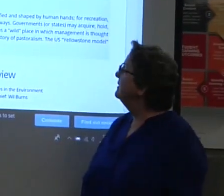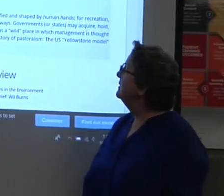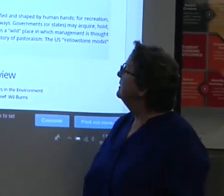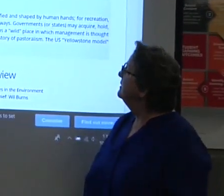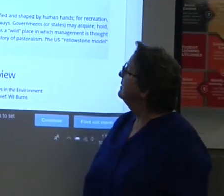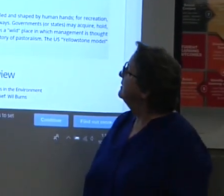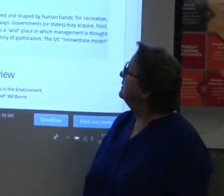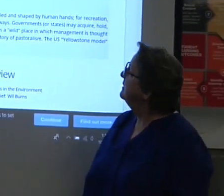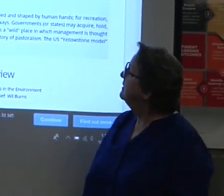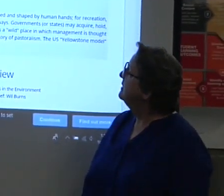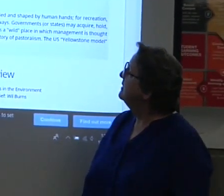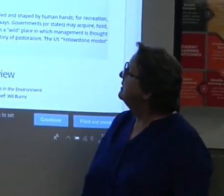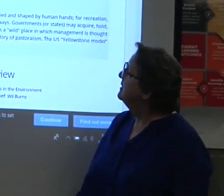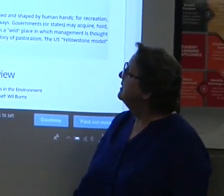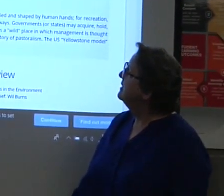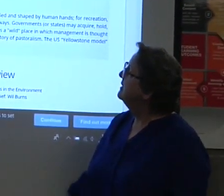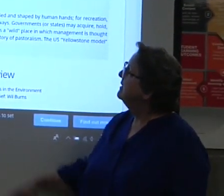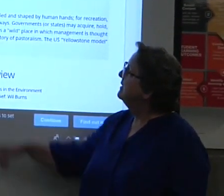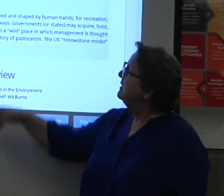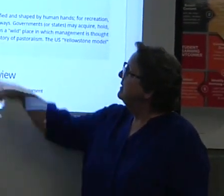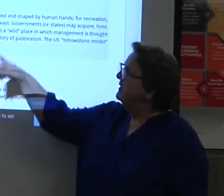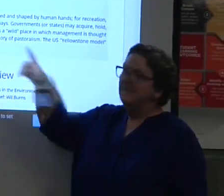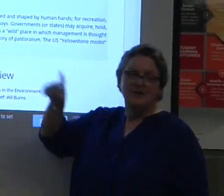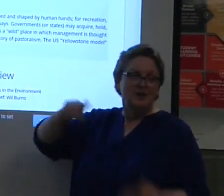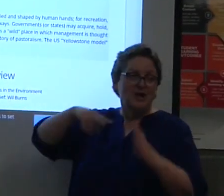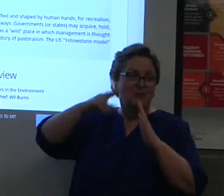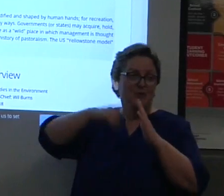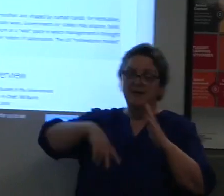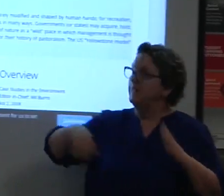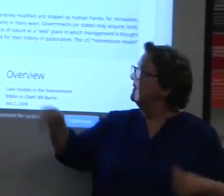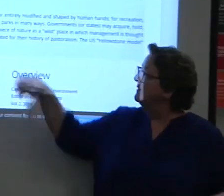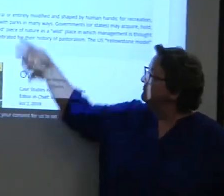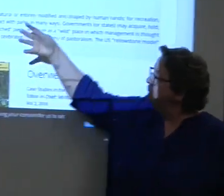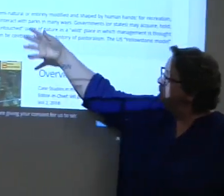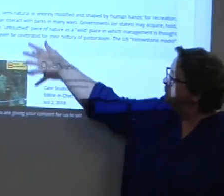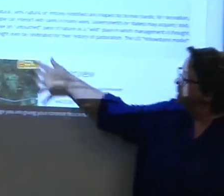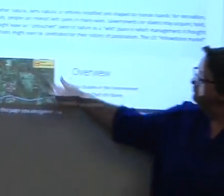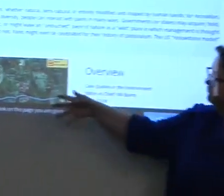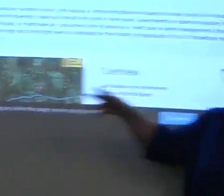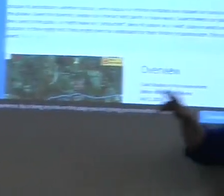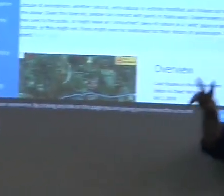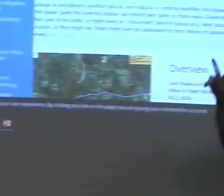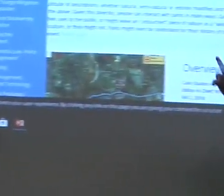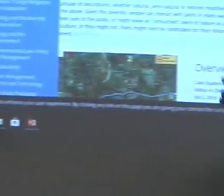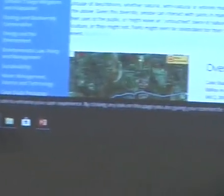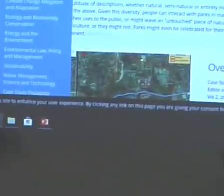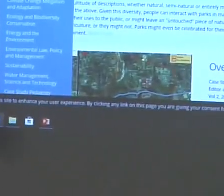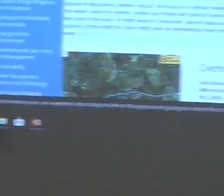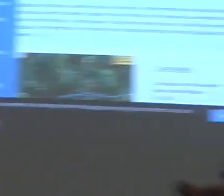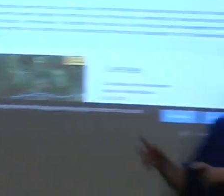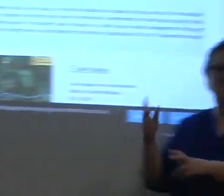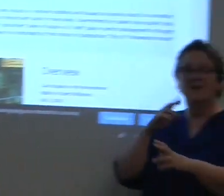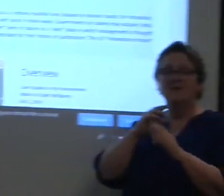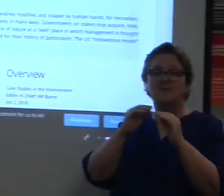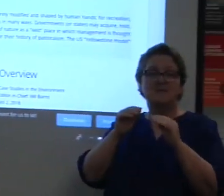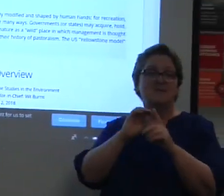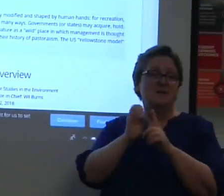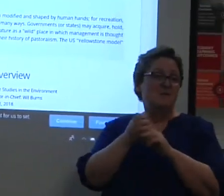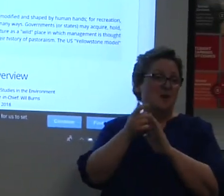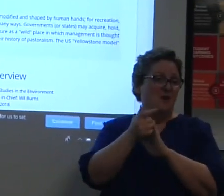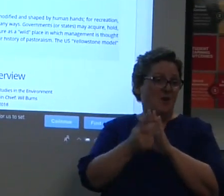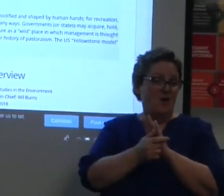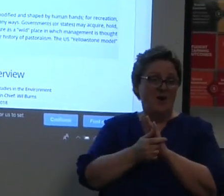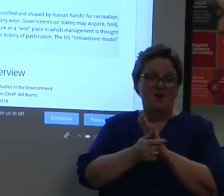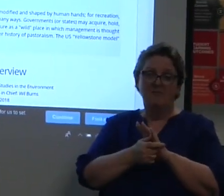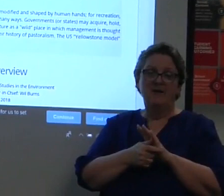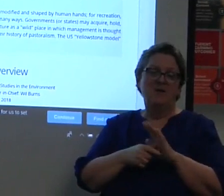in the environment, if I hover over read, it has different topic areas. So if I was teaching an environmental law class, I might say, well, I'm